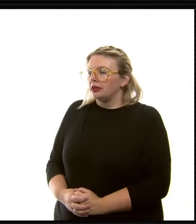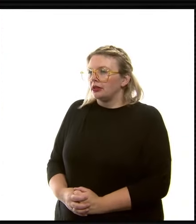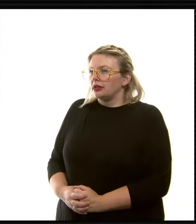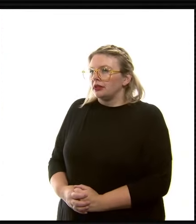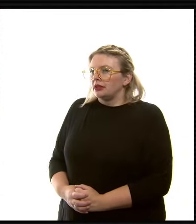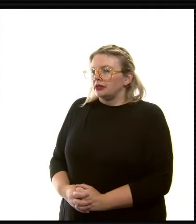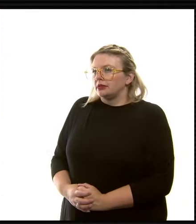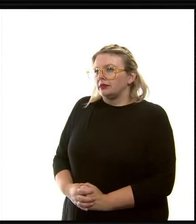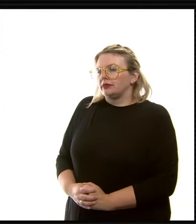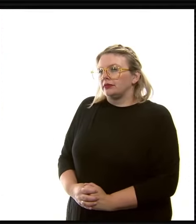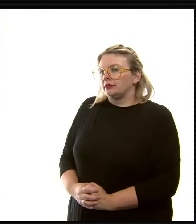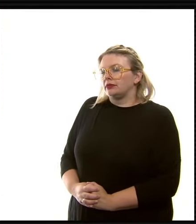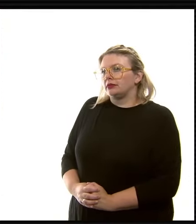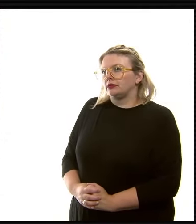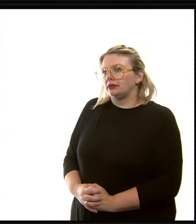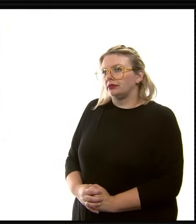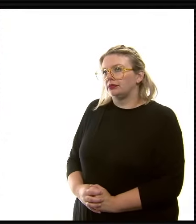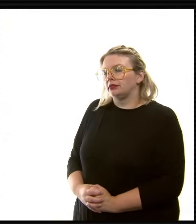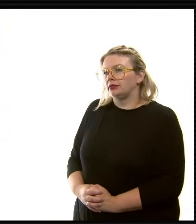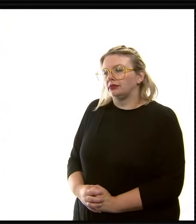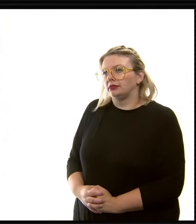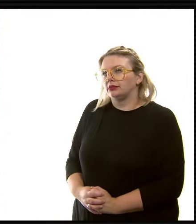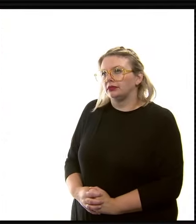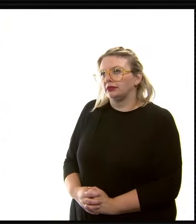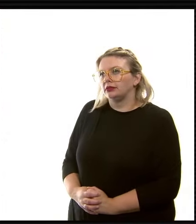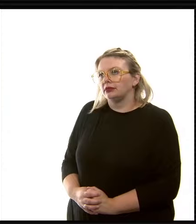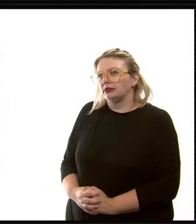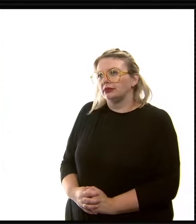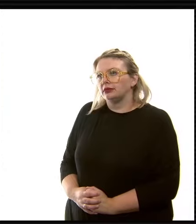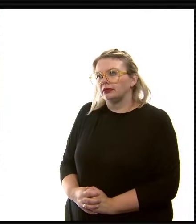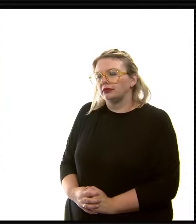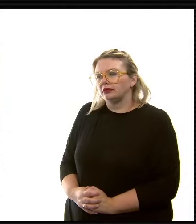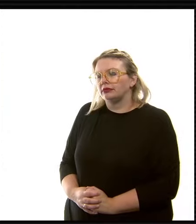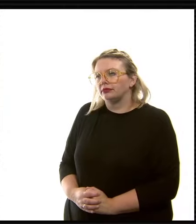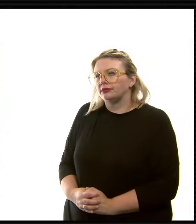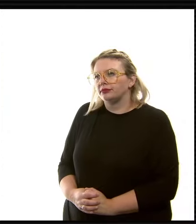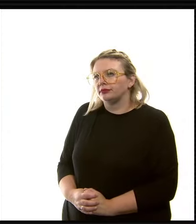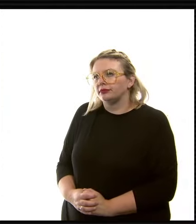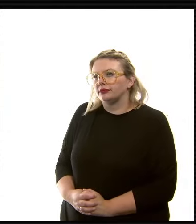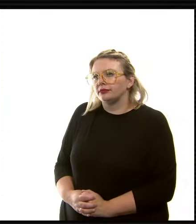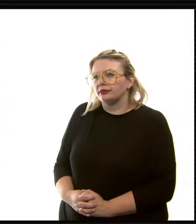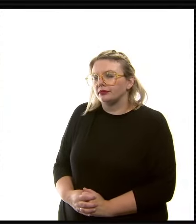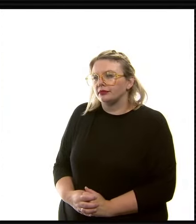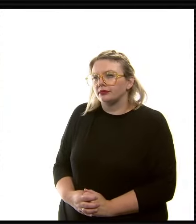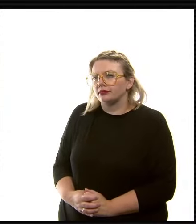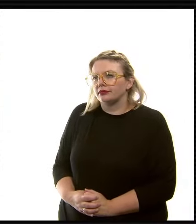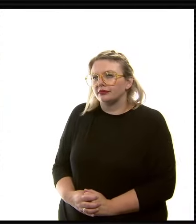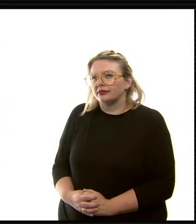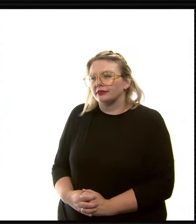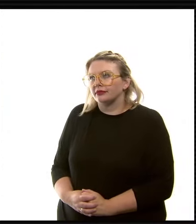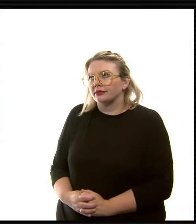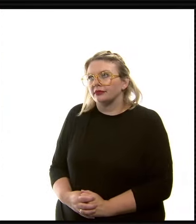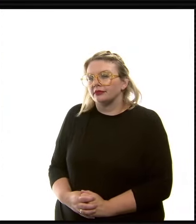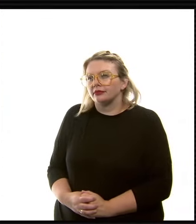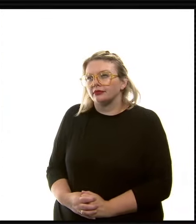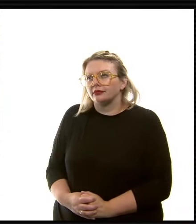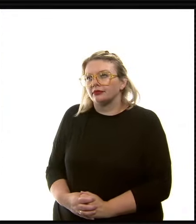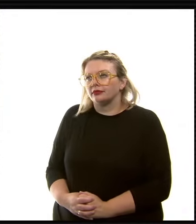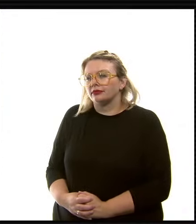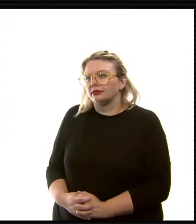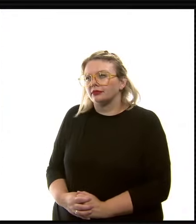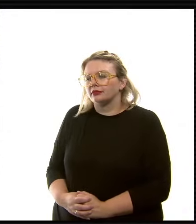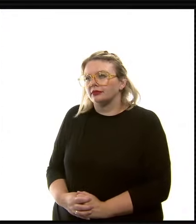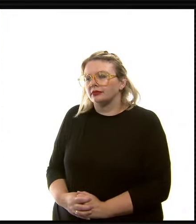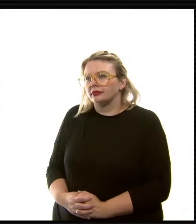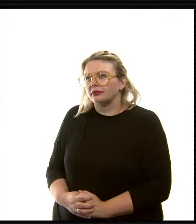Joe. I'm getting there. I like these eyes. I think if I could put that on. Vic, this is looking very good so far, I've got to say. I feel like you're complimenting Vic more than me. No, it's